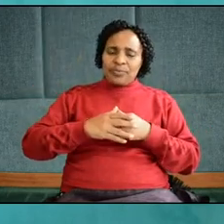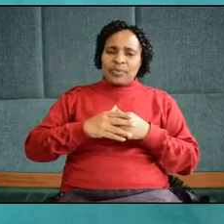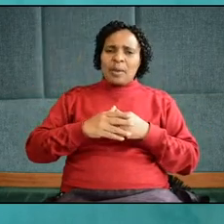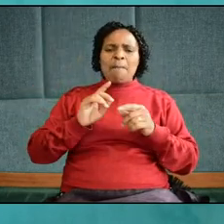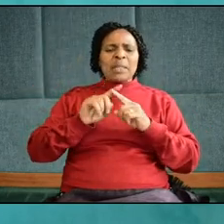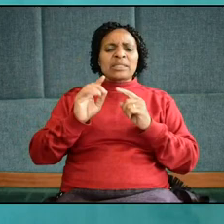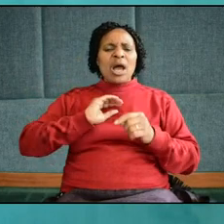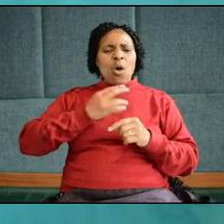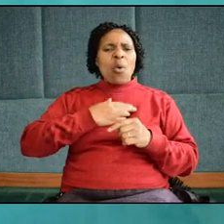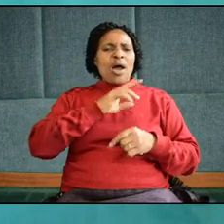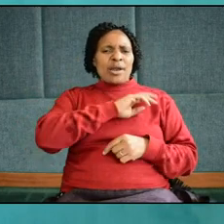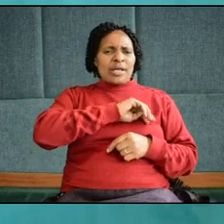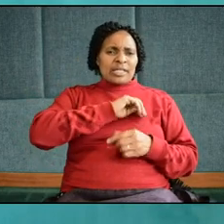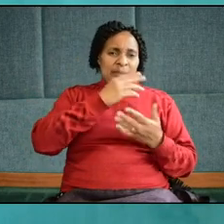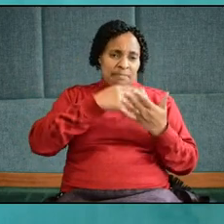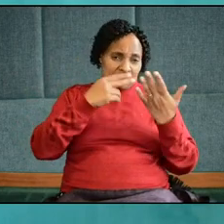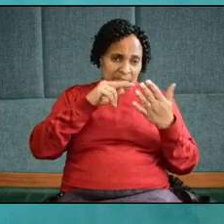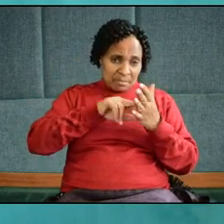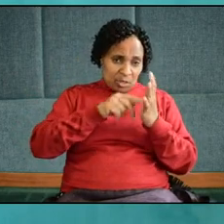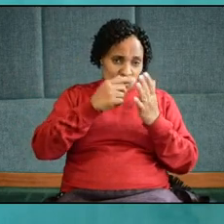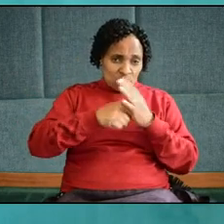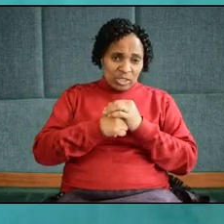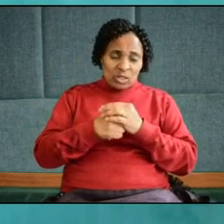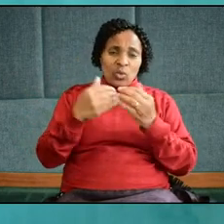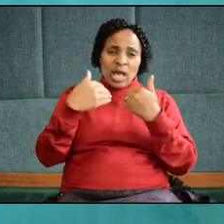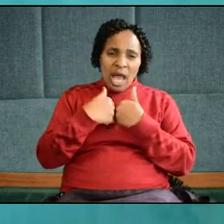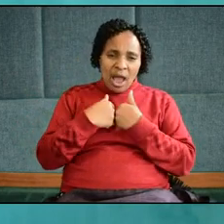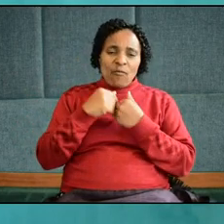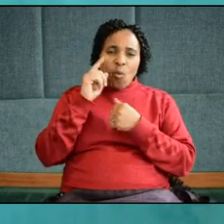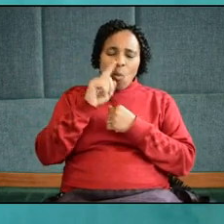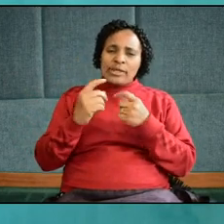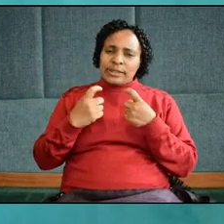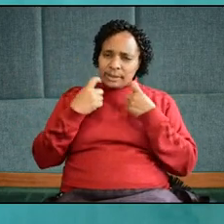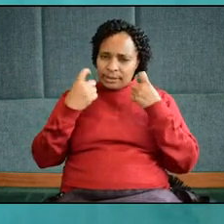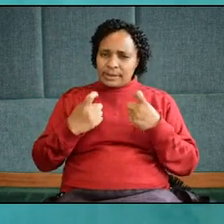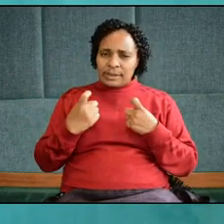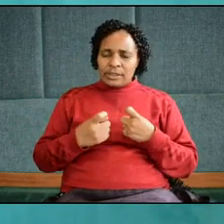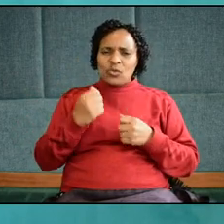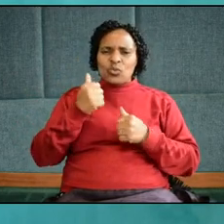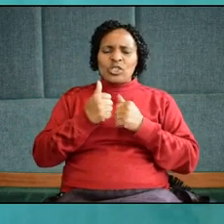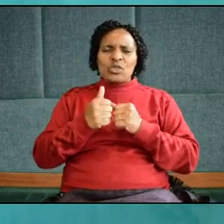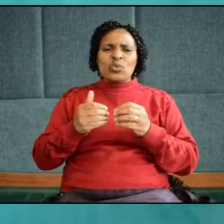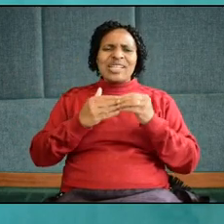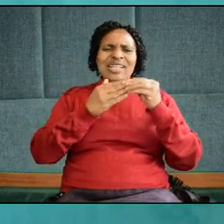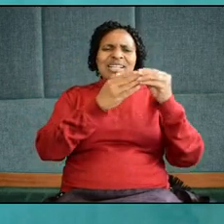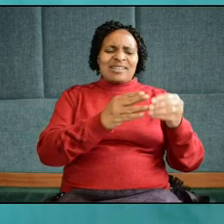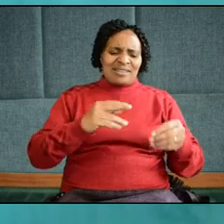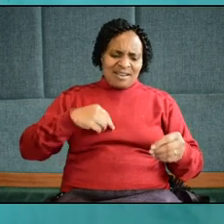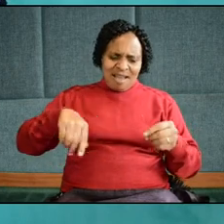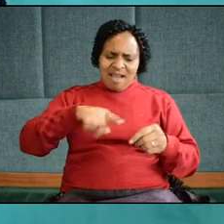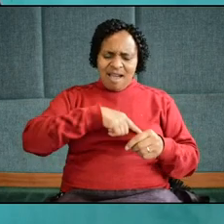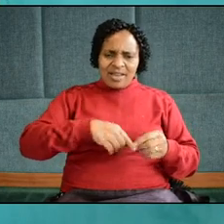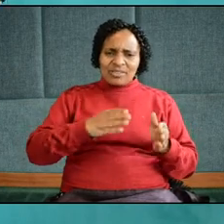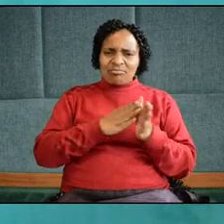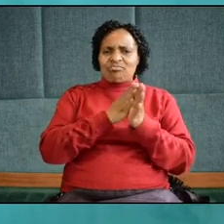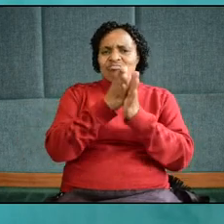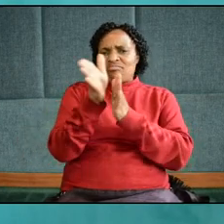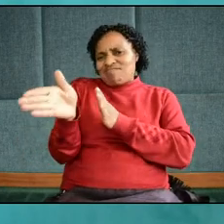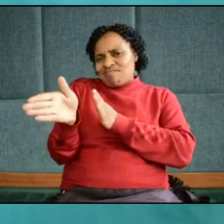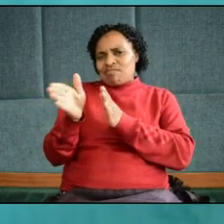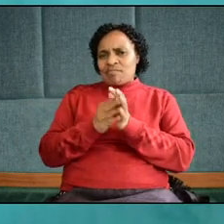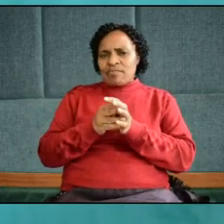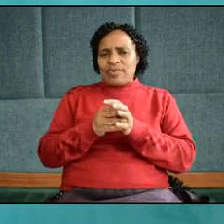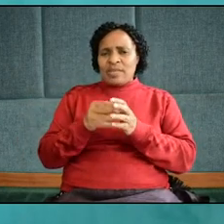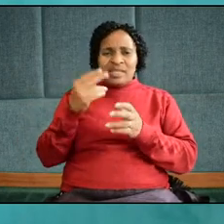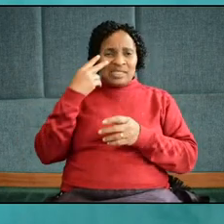nature, it means that we can have one sin that can lead us astray. Sure. And I see that God,